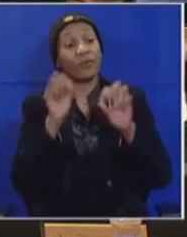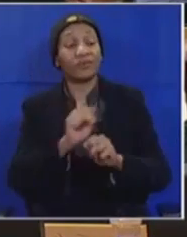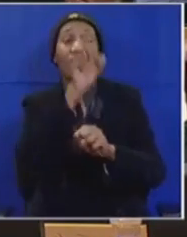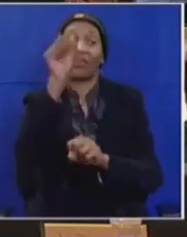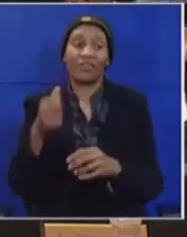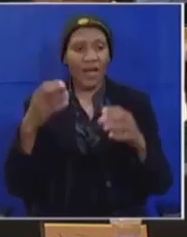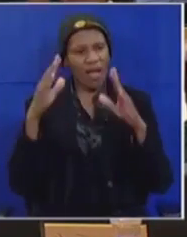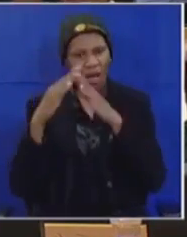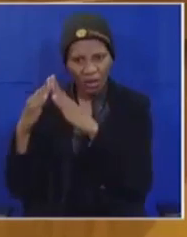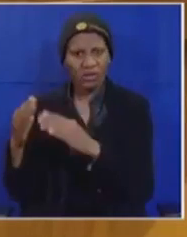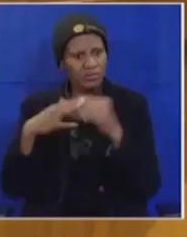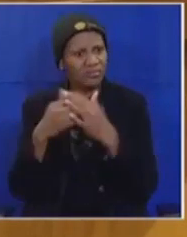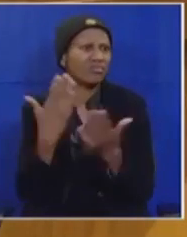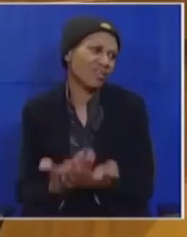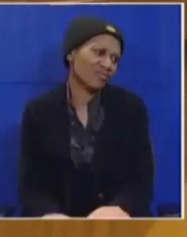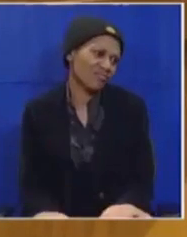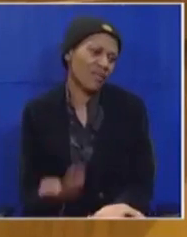are left out? Thank you very much.